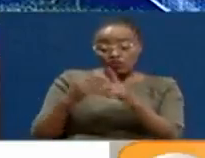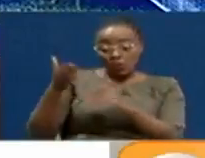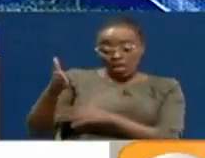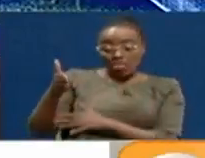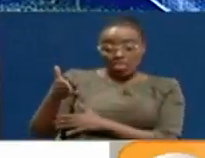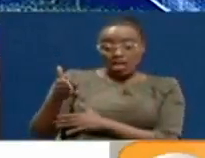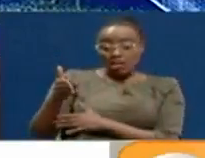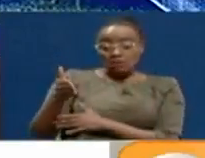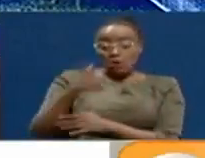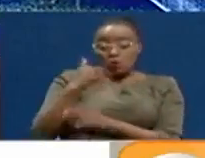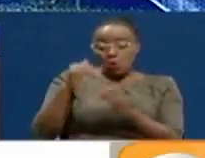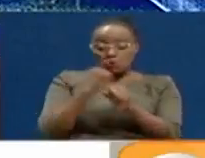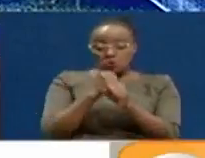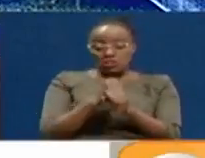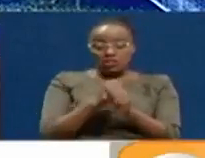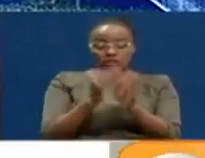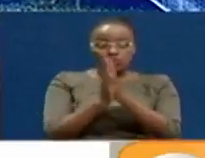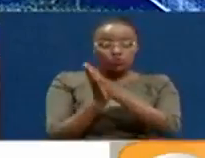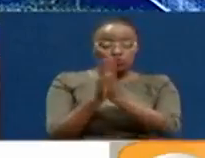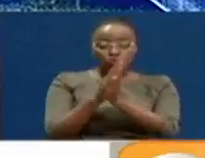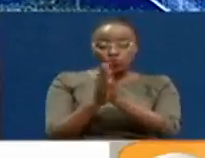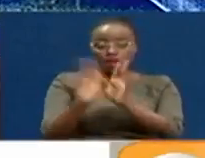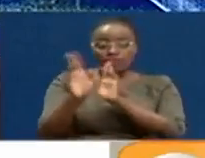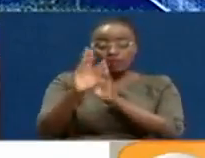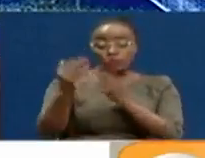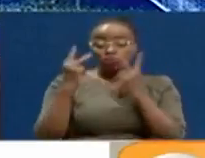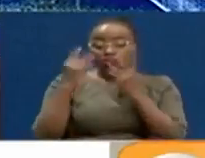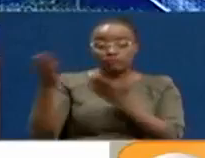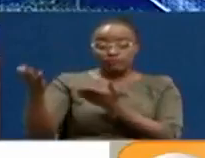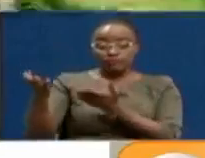Sabuk, and he brings us this report.